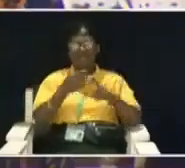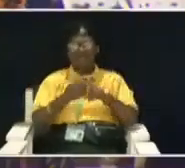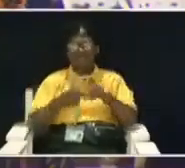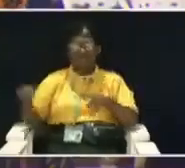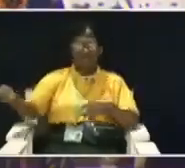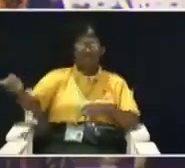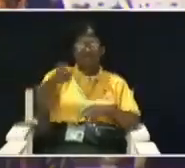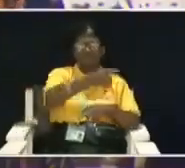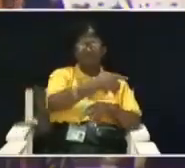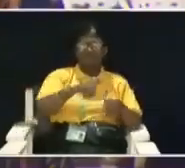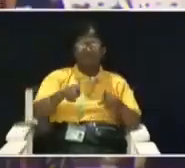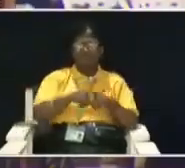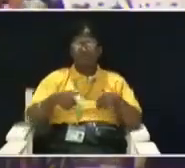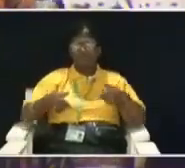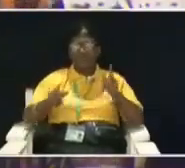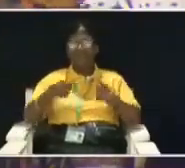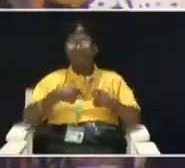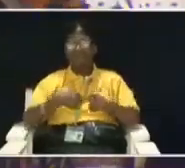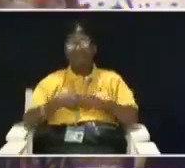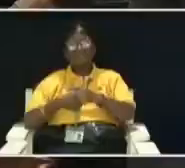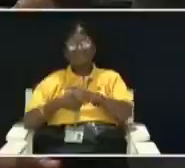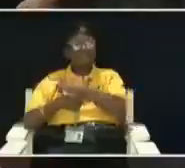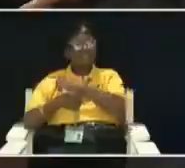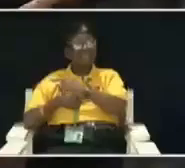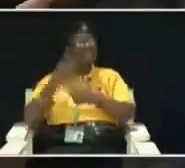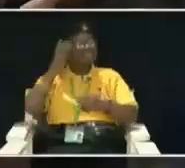So let me hear you shout Jesus now.